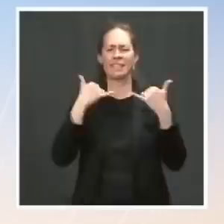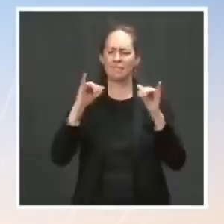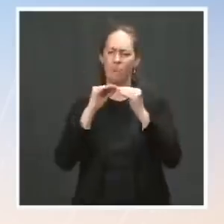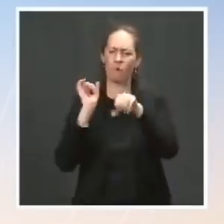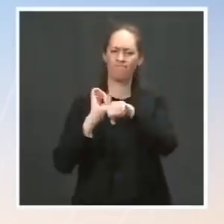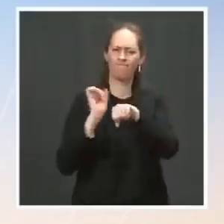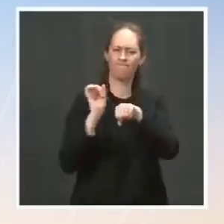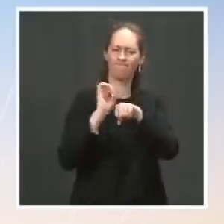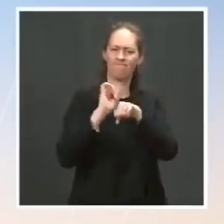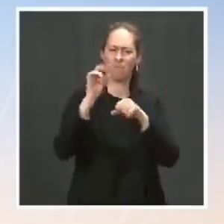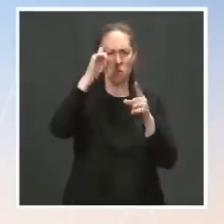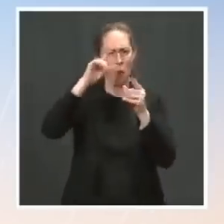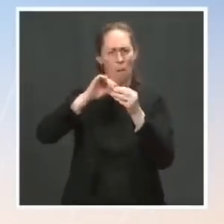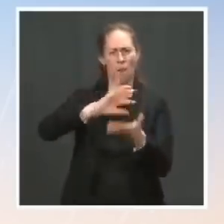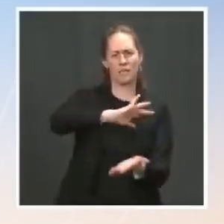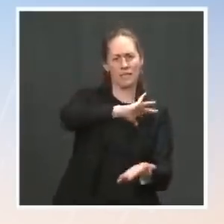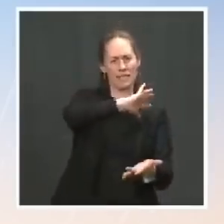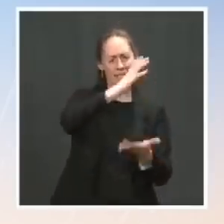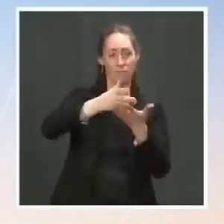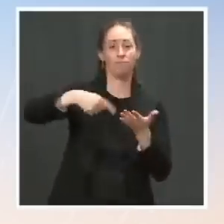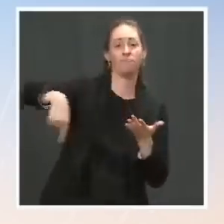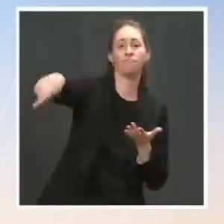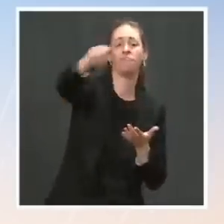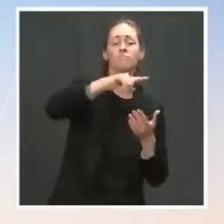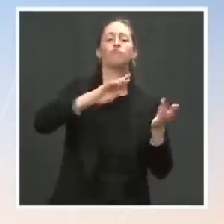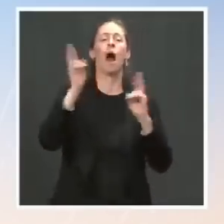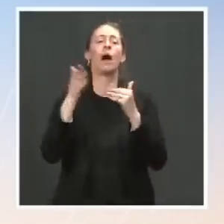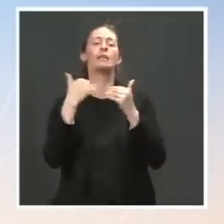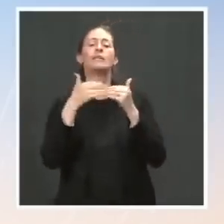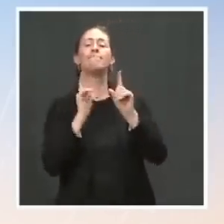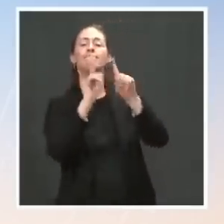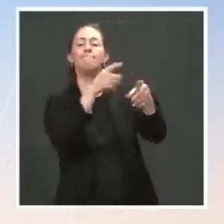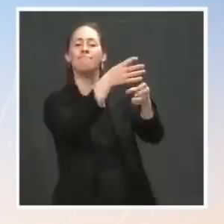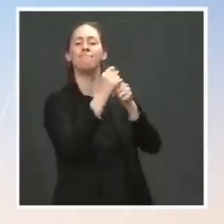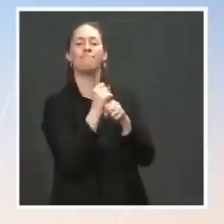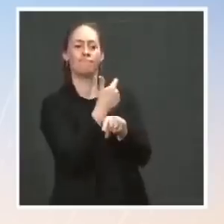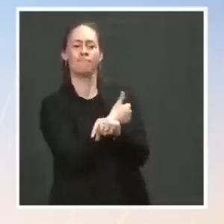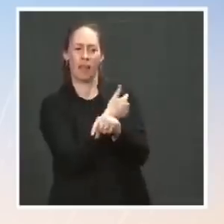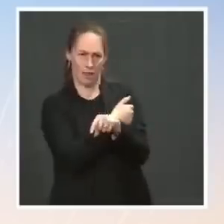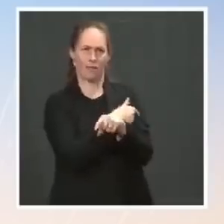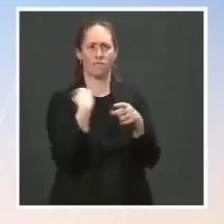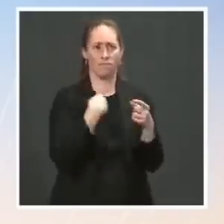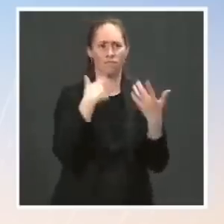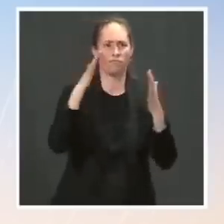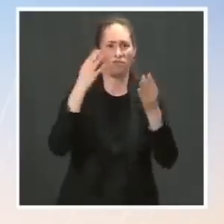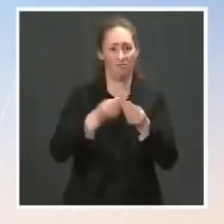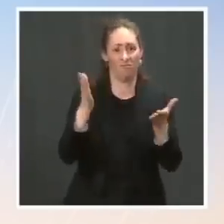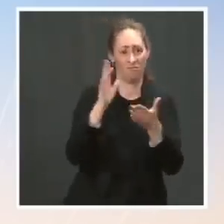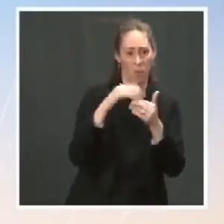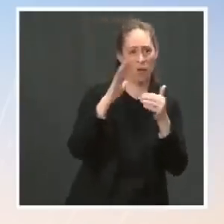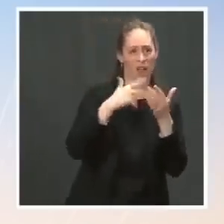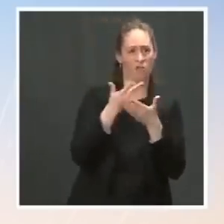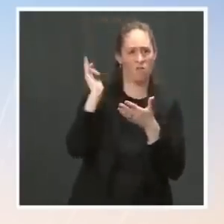and convenient locations for people to get vaccinated. So, in the last few weeks, we've sent out more than 115 million doses.